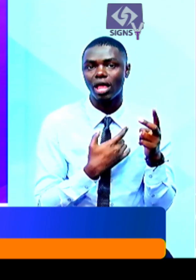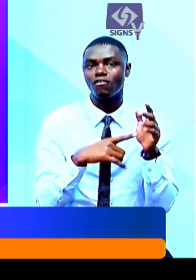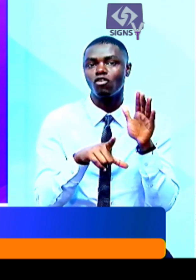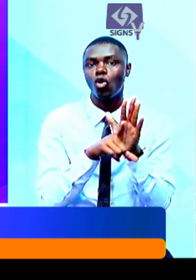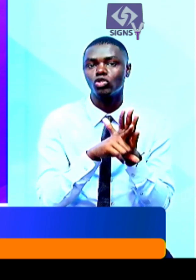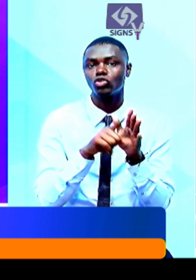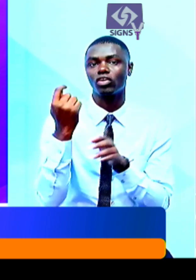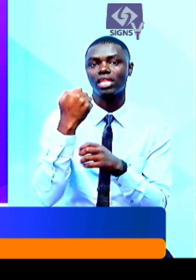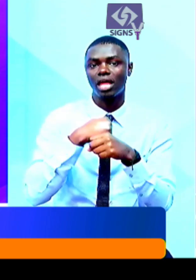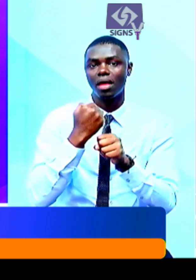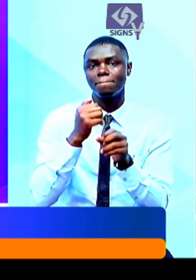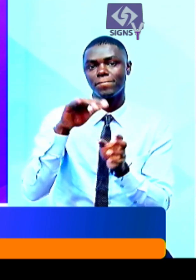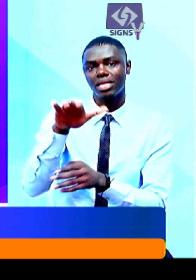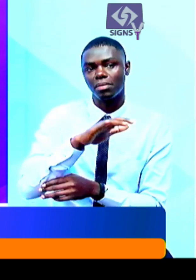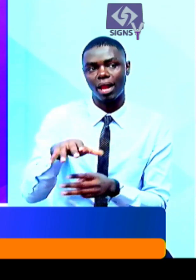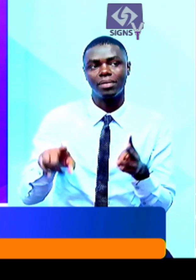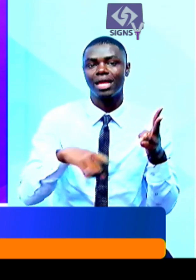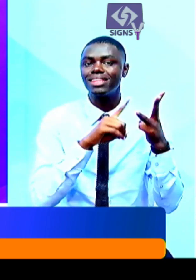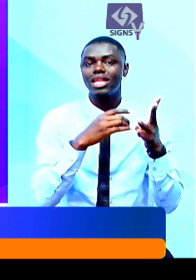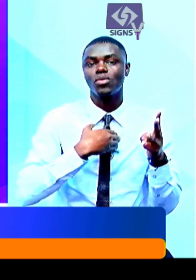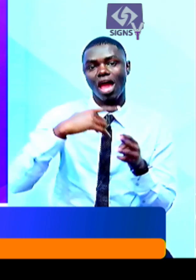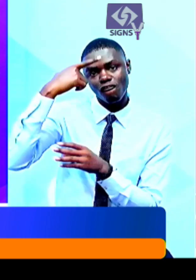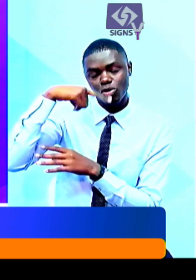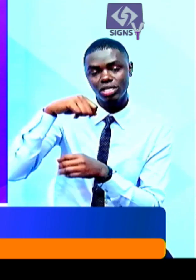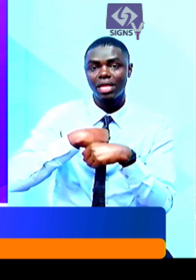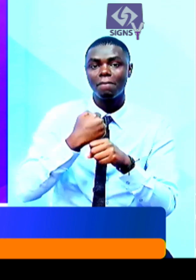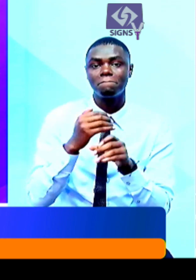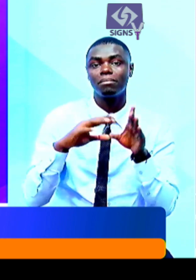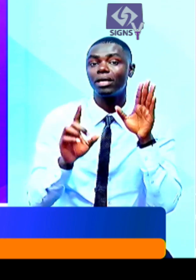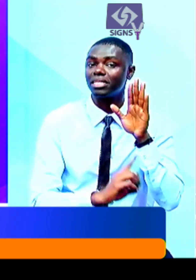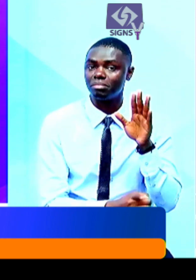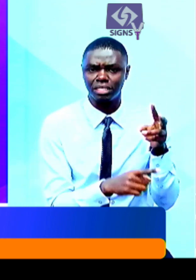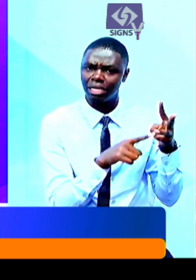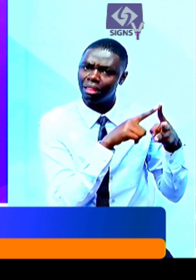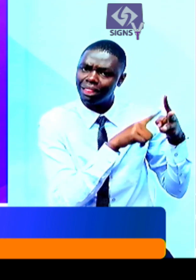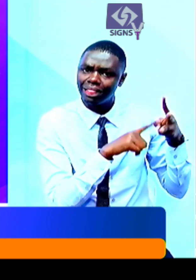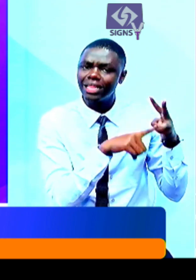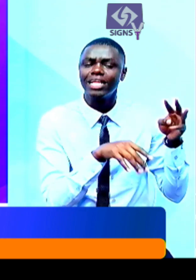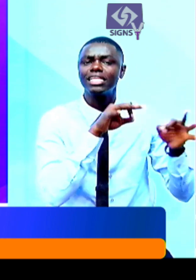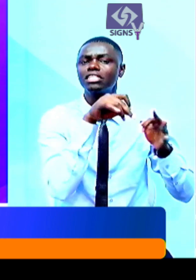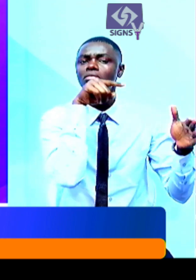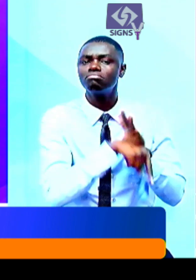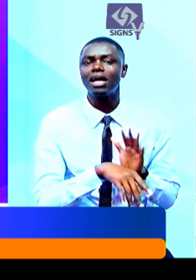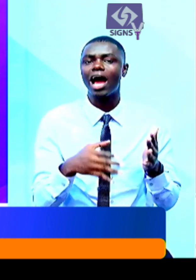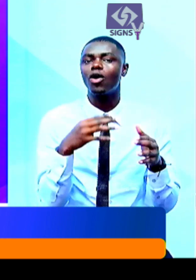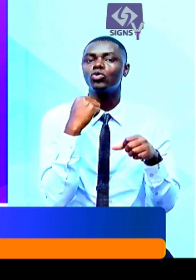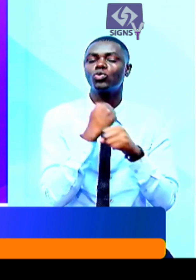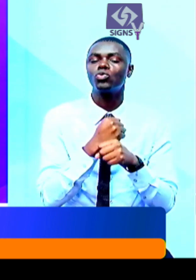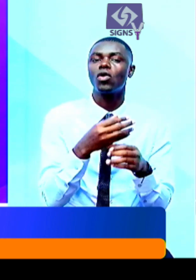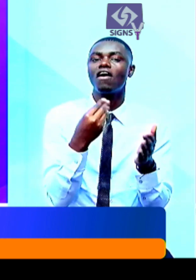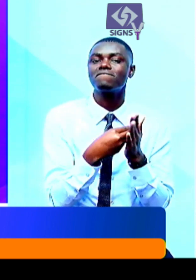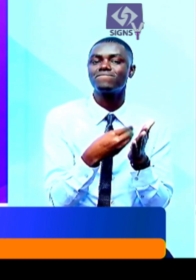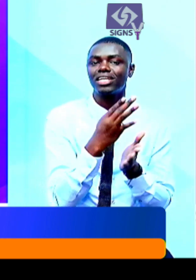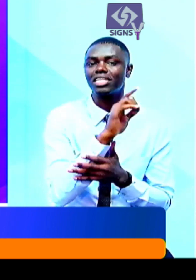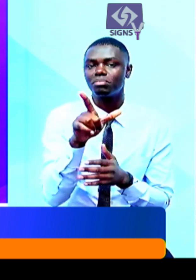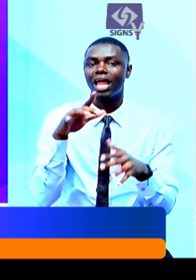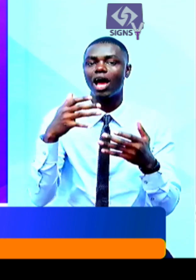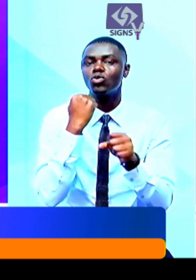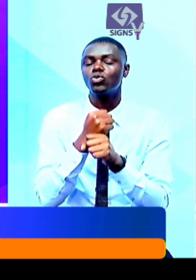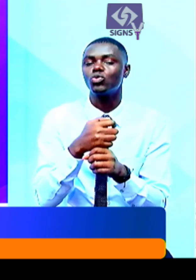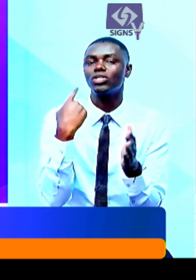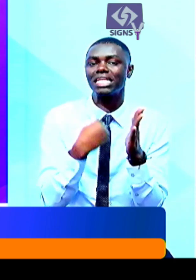in Parliament. And 3, we have the policies made in ministries. They tell you in detail how to do a finance bill, how to do